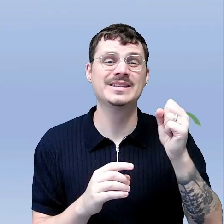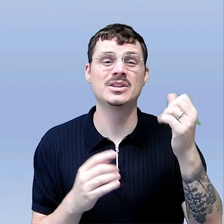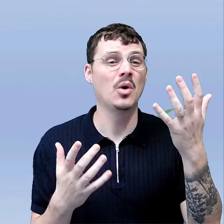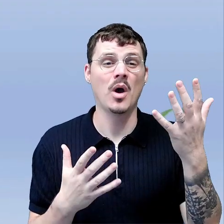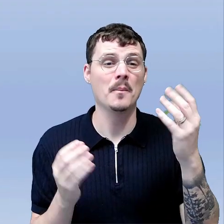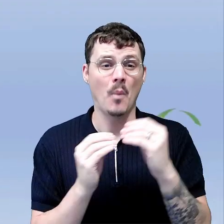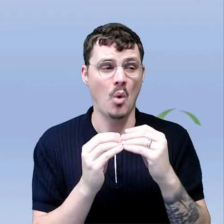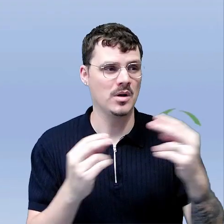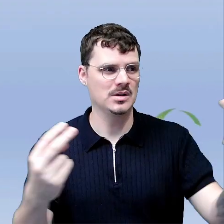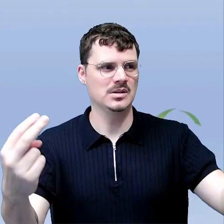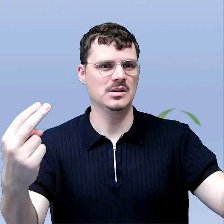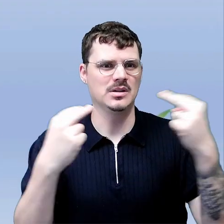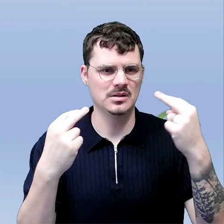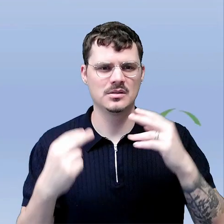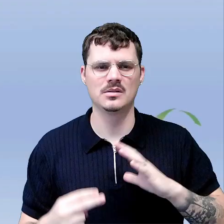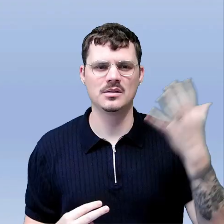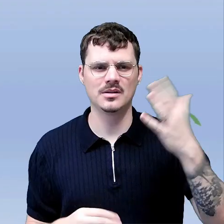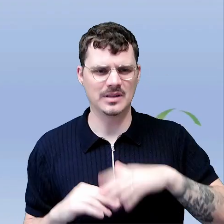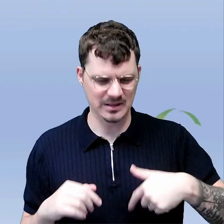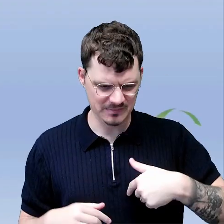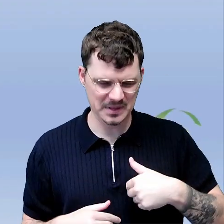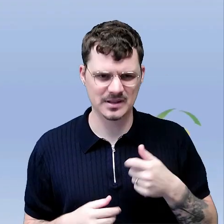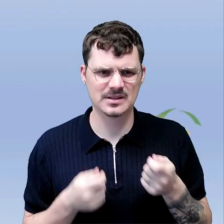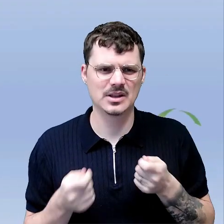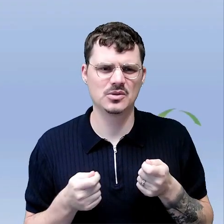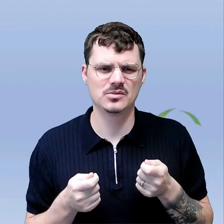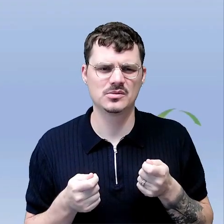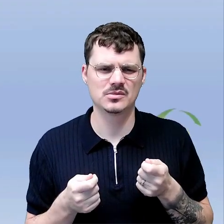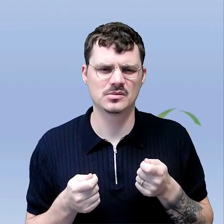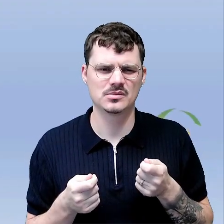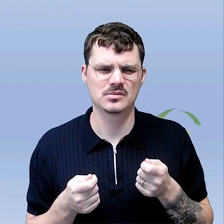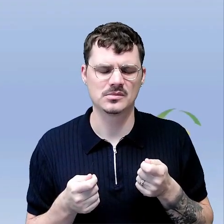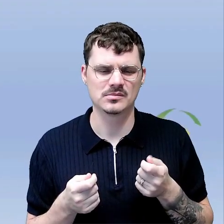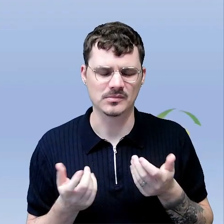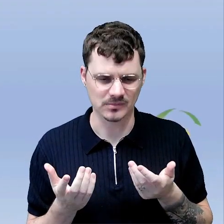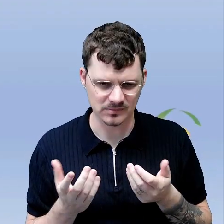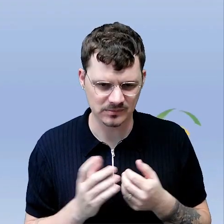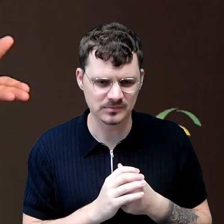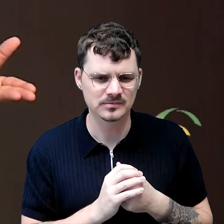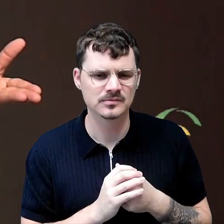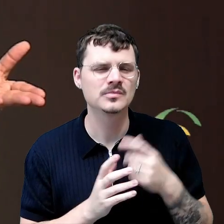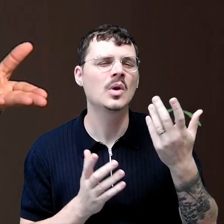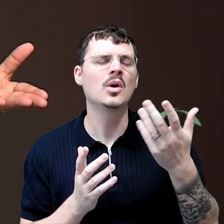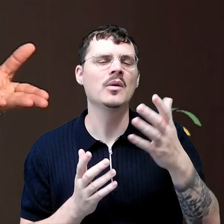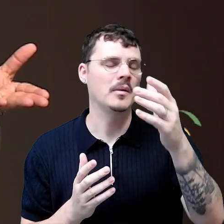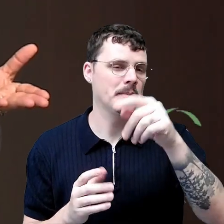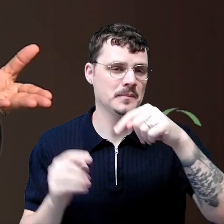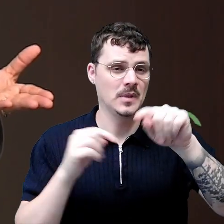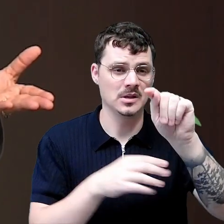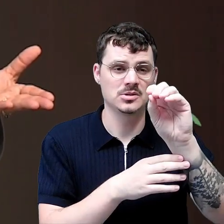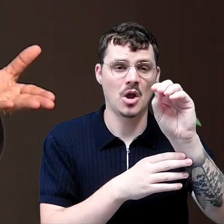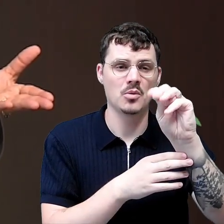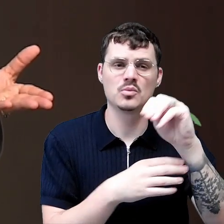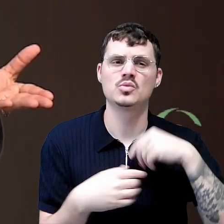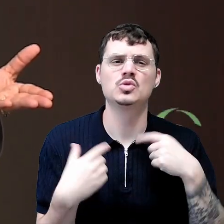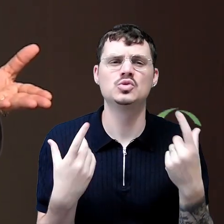onlooker. I mentioned Tourette. Oh, by the way, what was the correct thing to do for